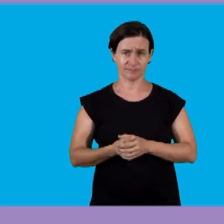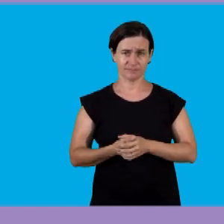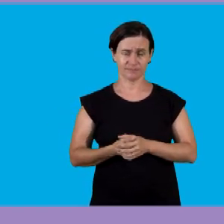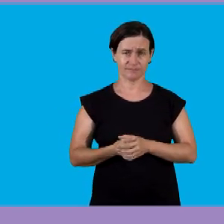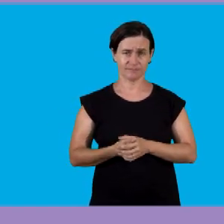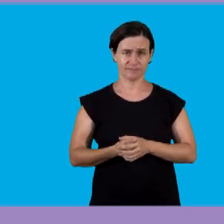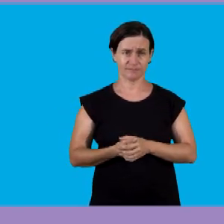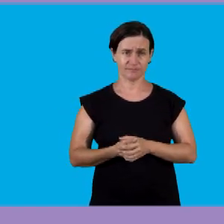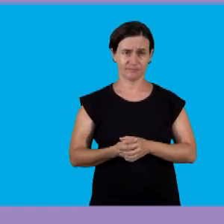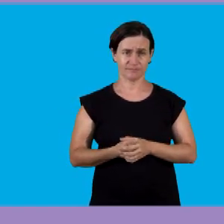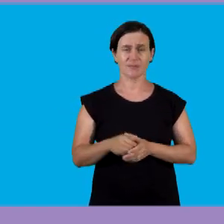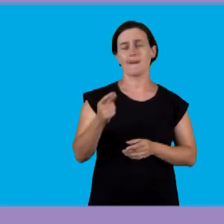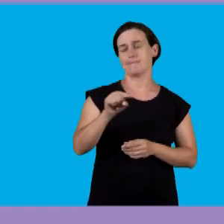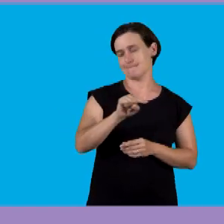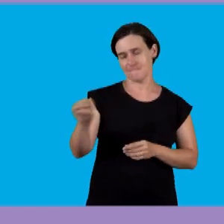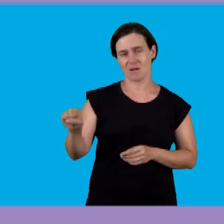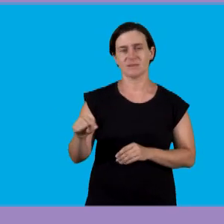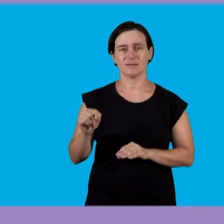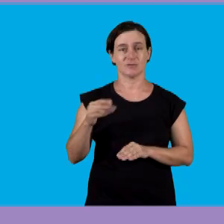to say there it's